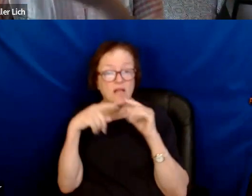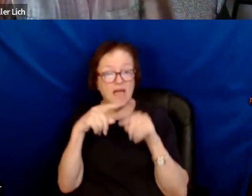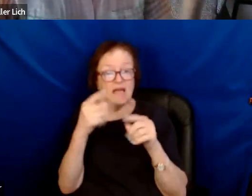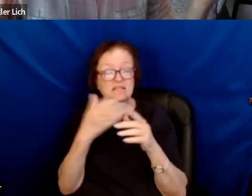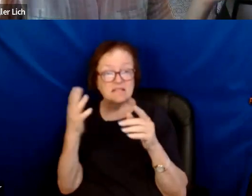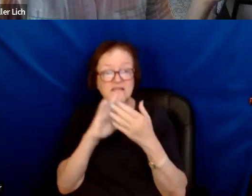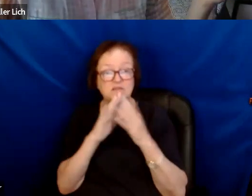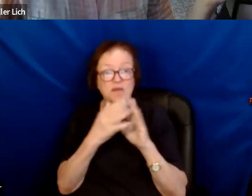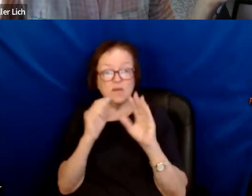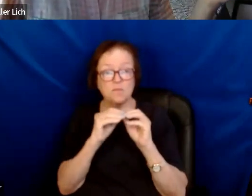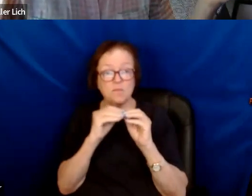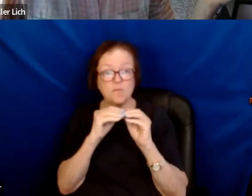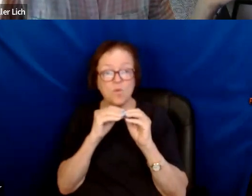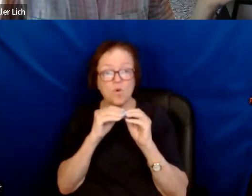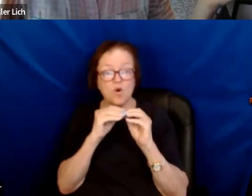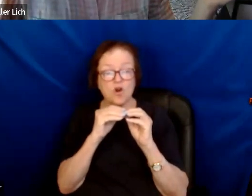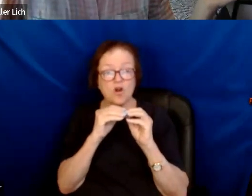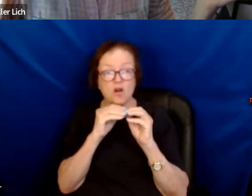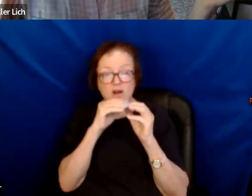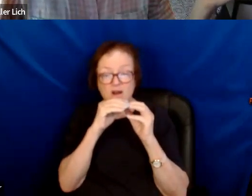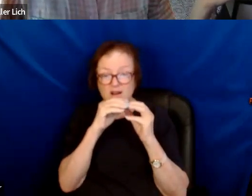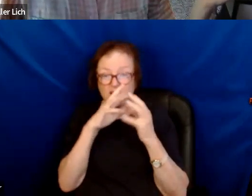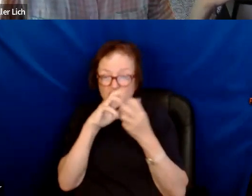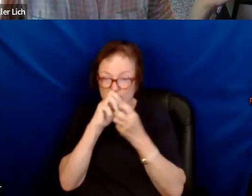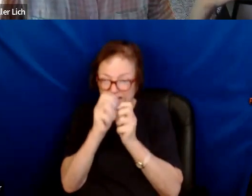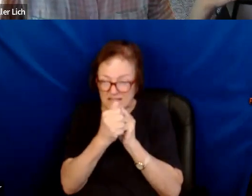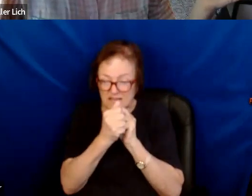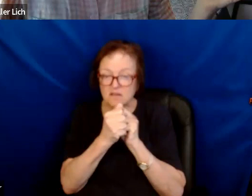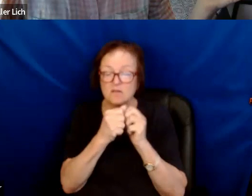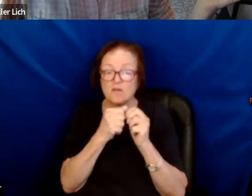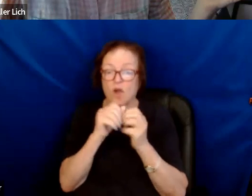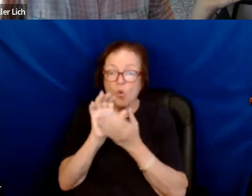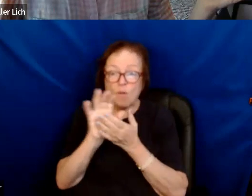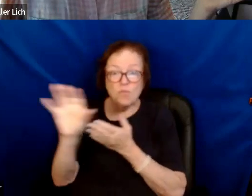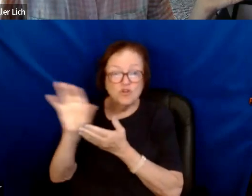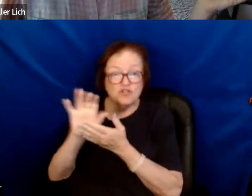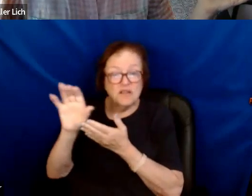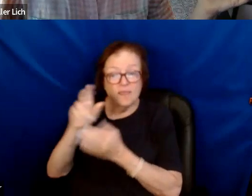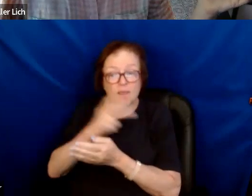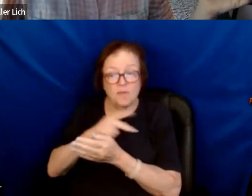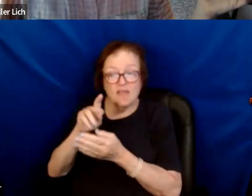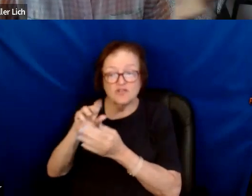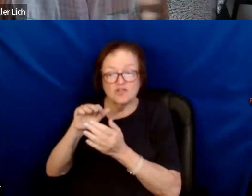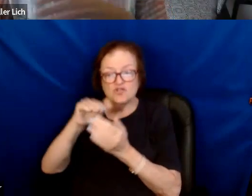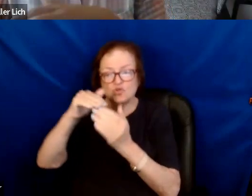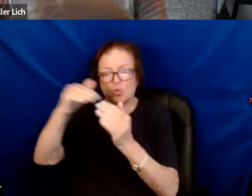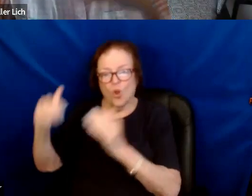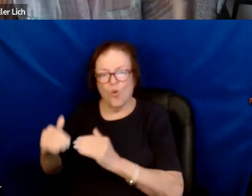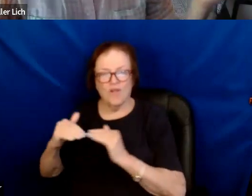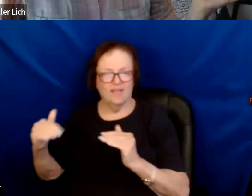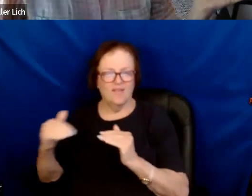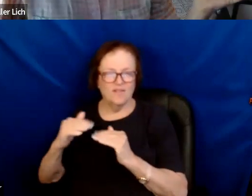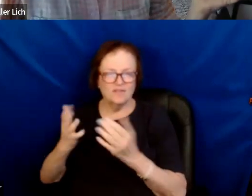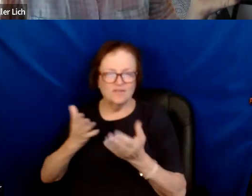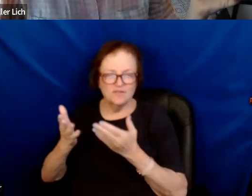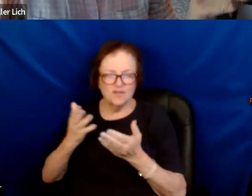we're pushing back more and more acute patients into the lower level services. So a lot